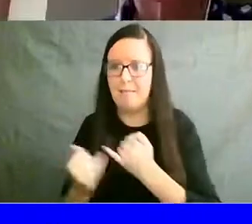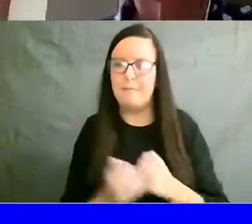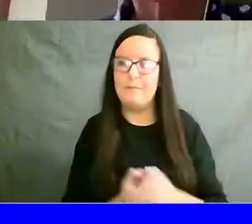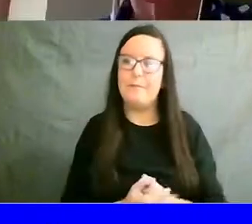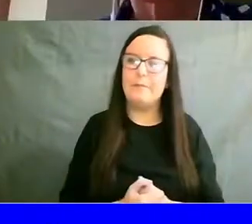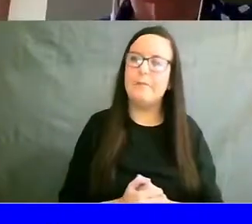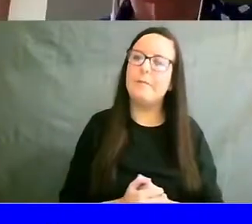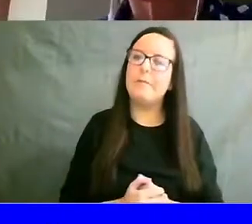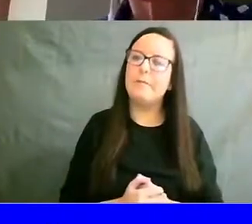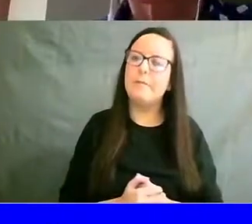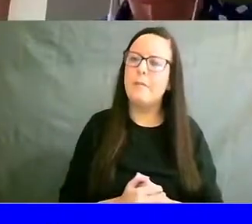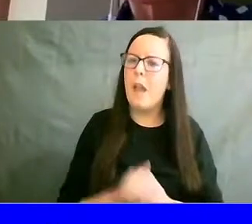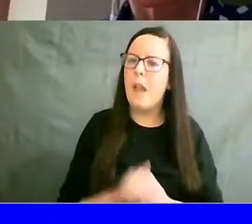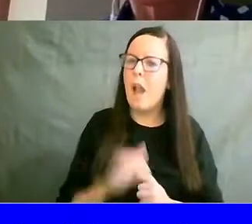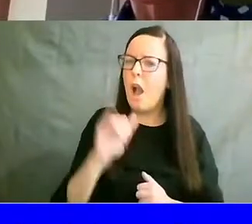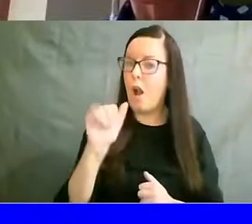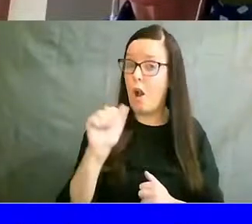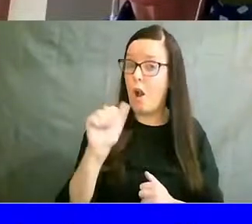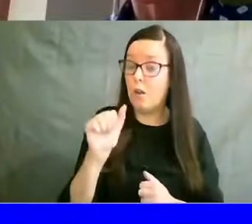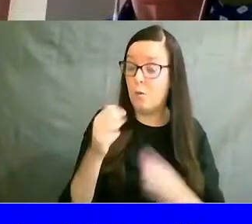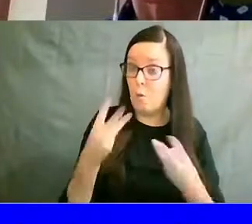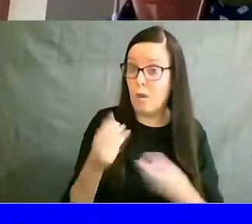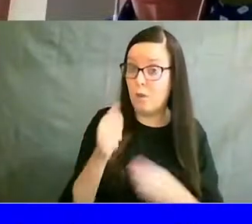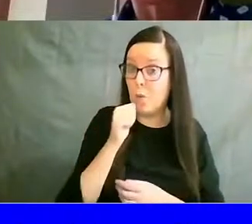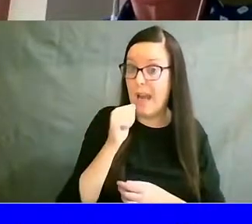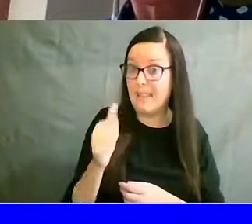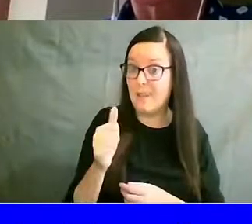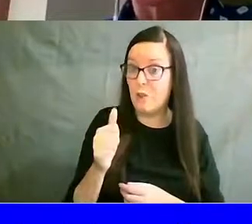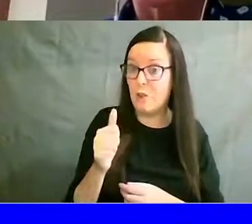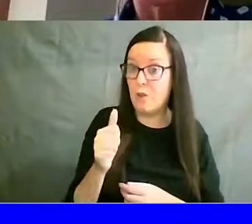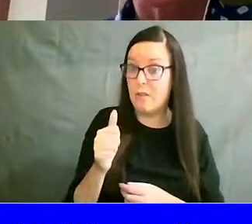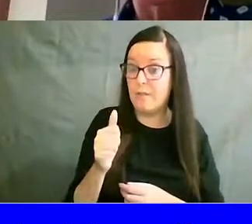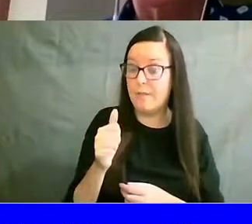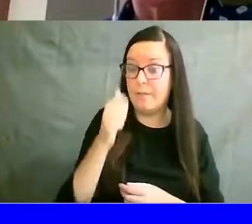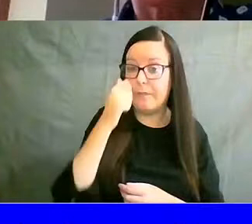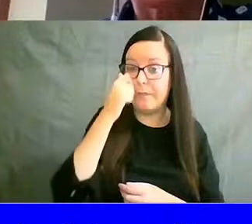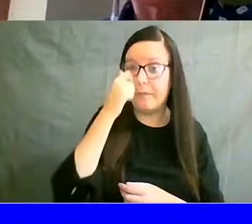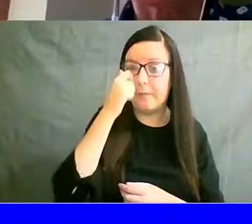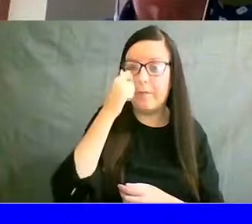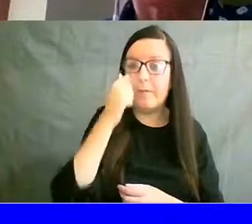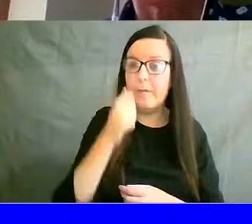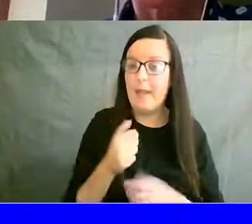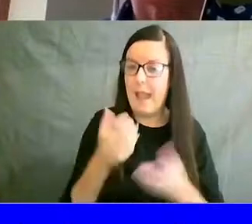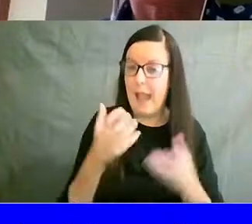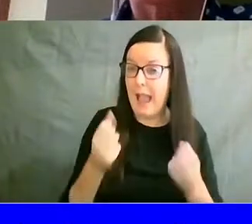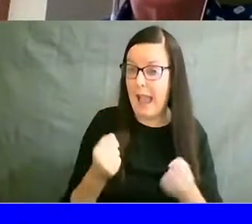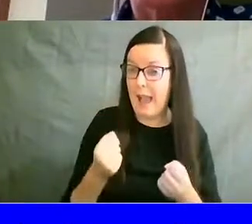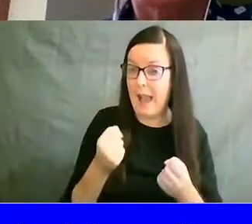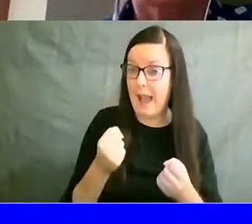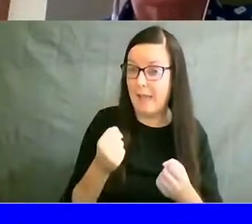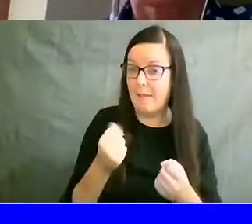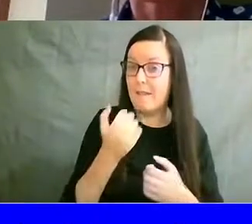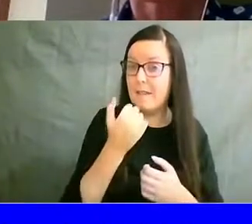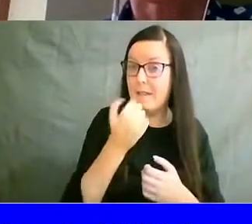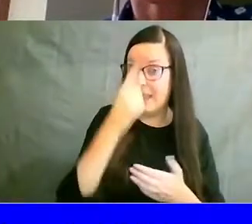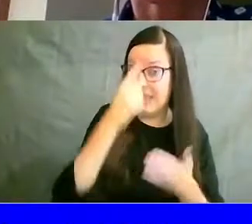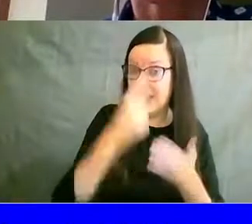Áine, I don't know if you want to take this one, or is there a decided date in 2022 for the commencement of the